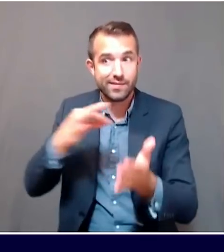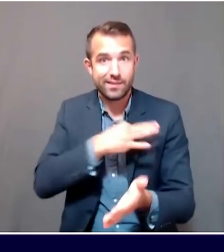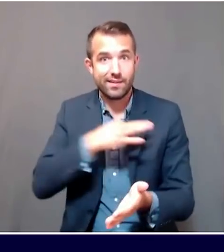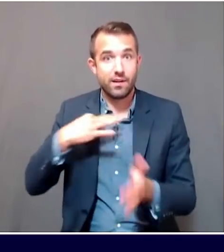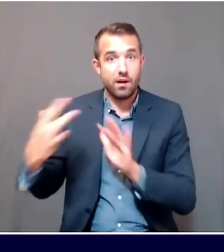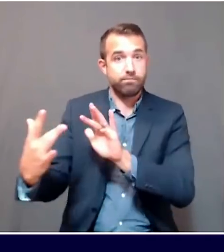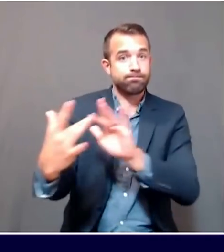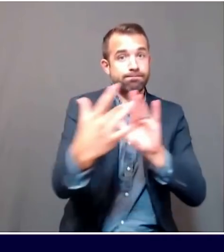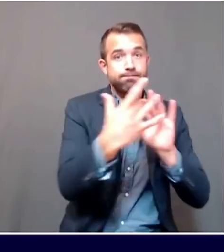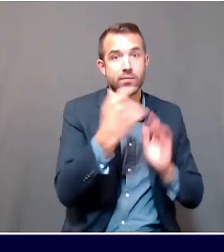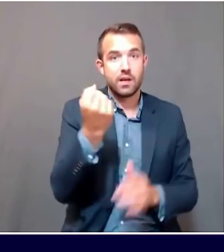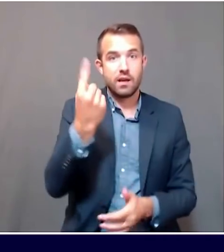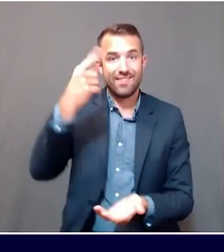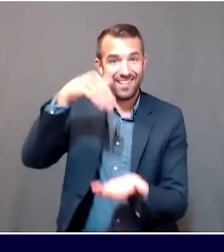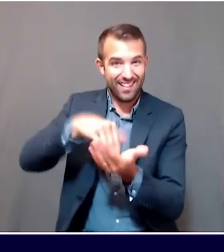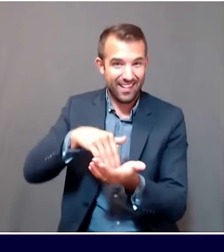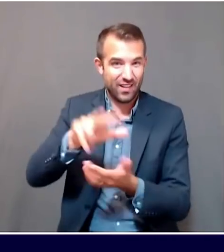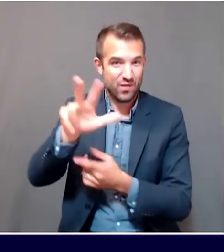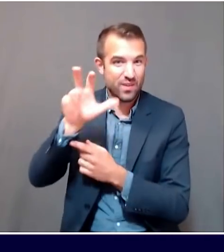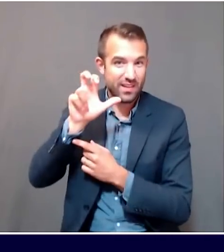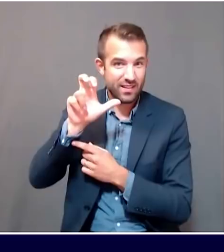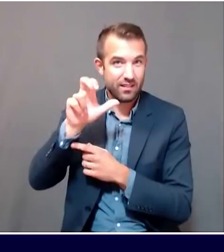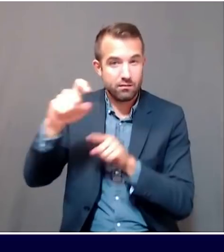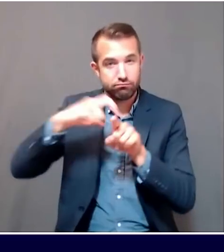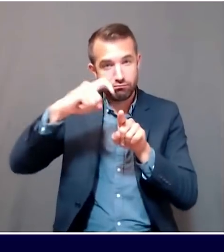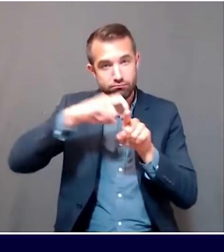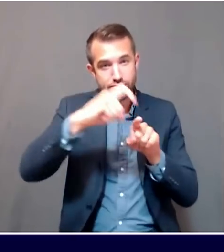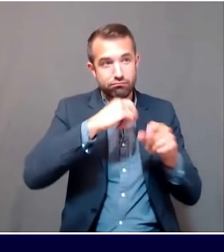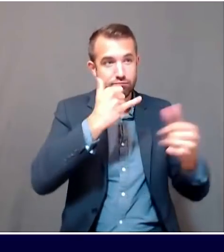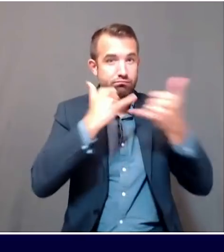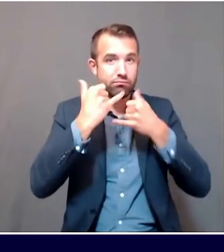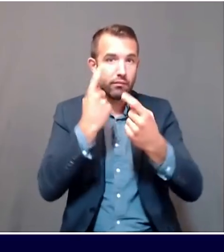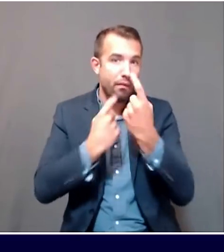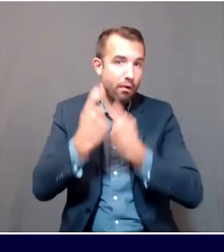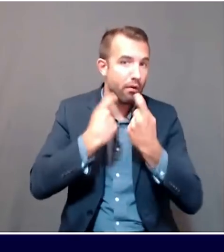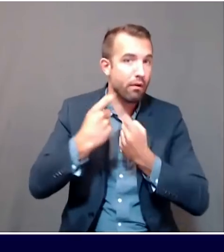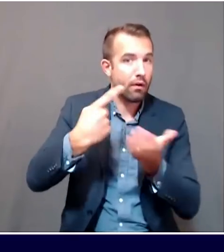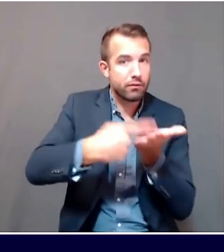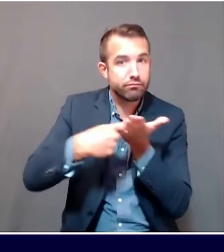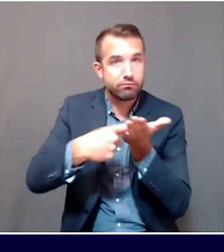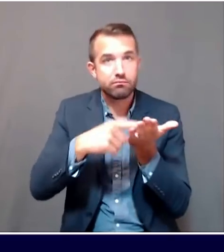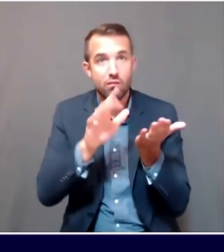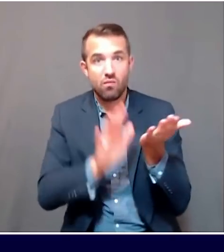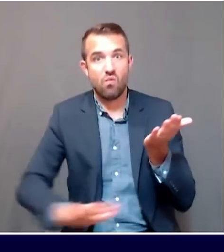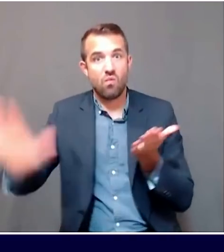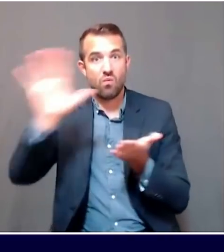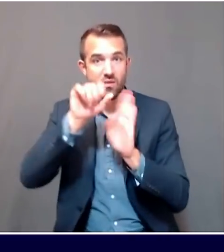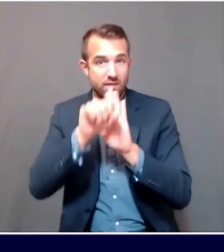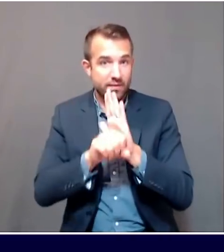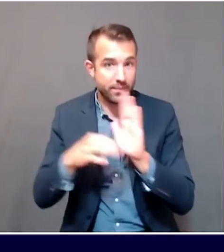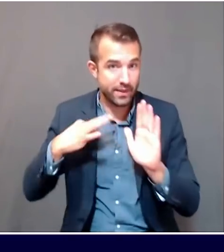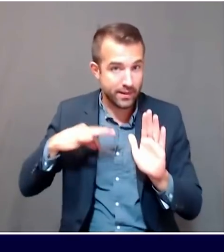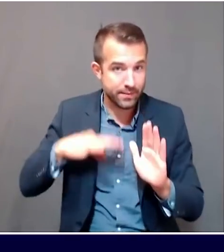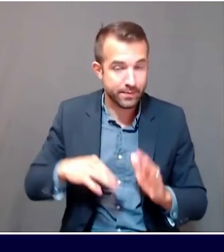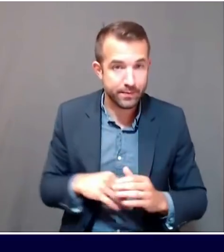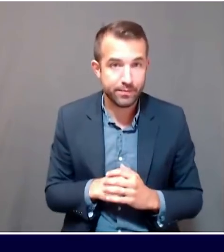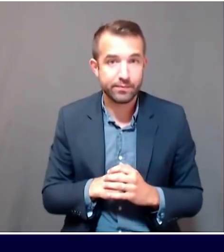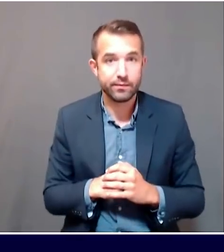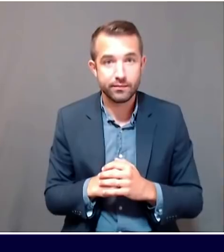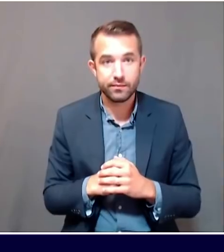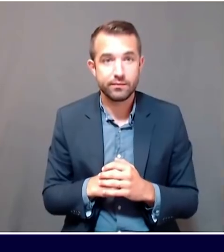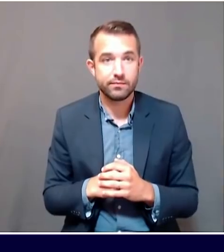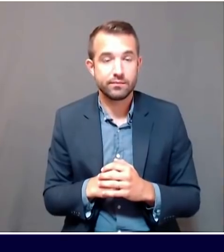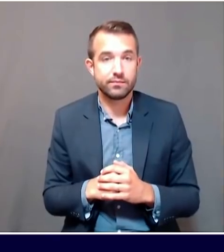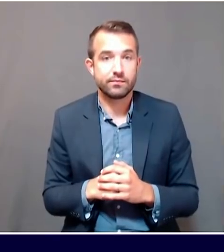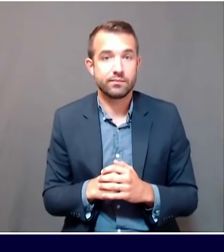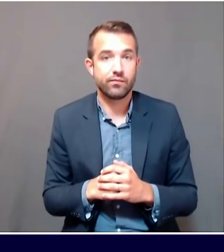11,300 consultation requests from healthcare providers across the state. I'd like to next provide some updates